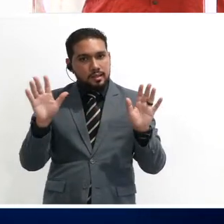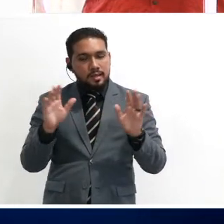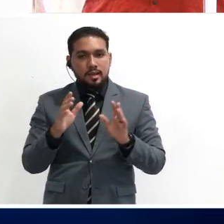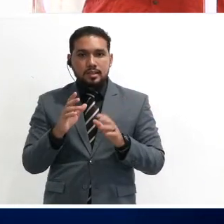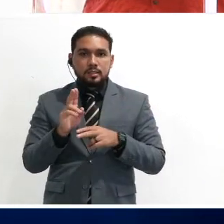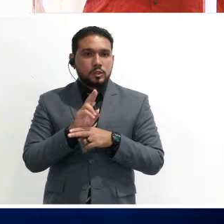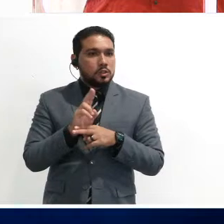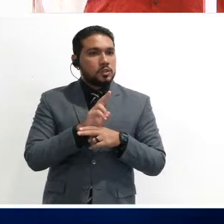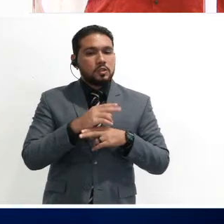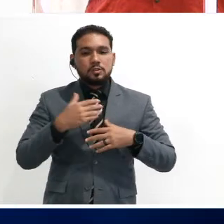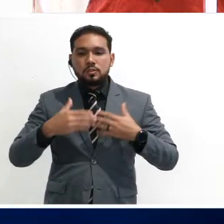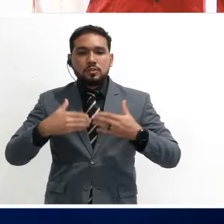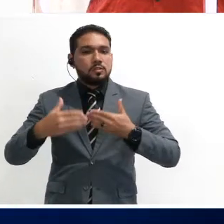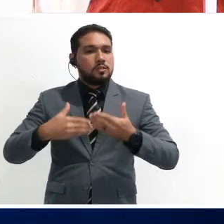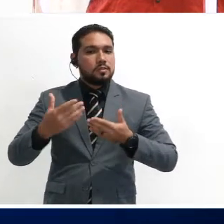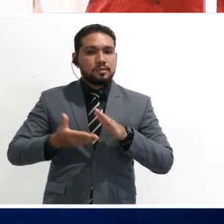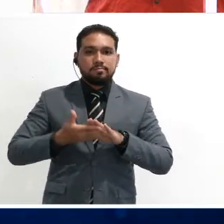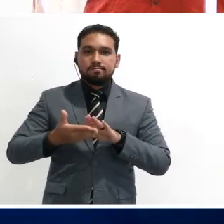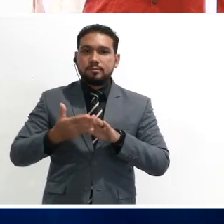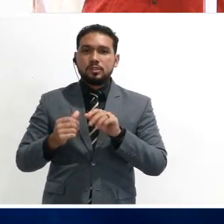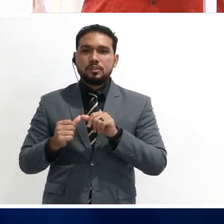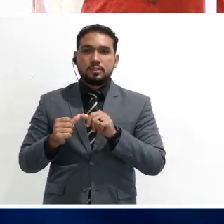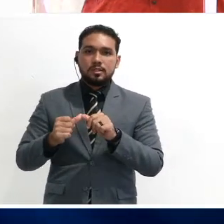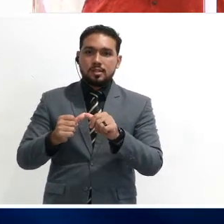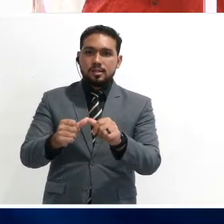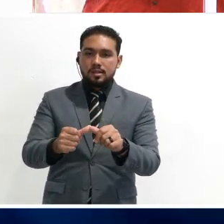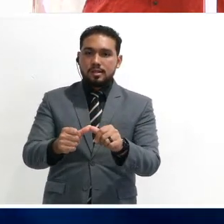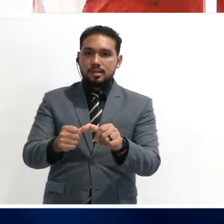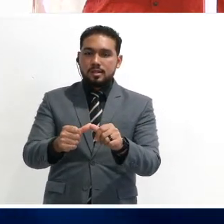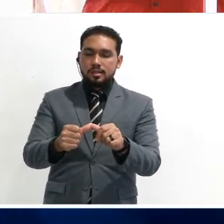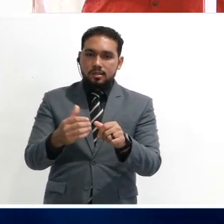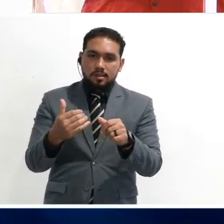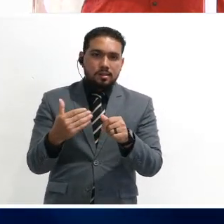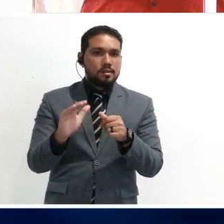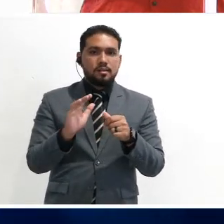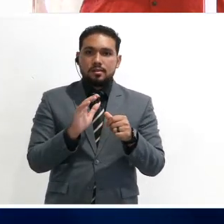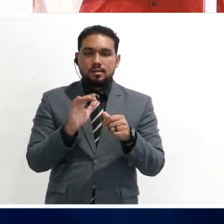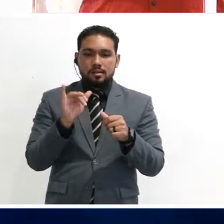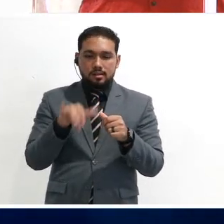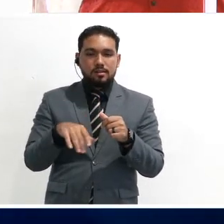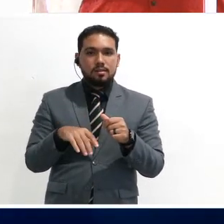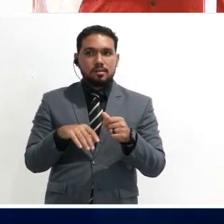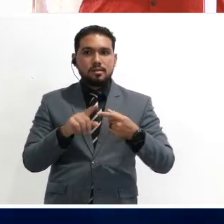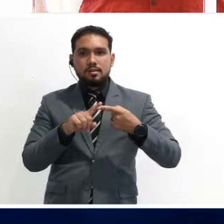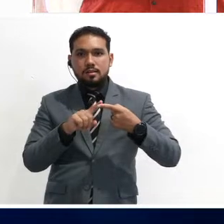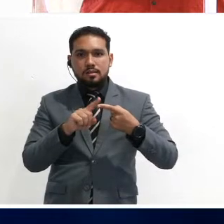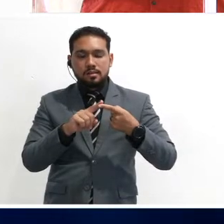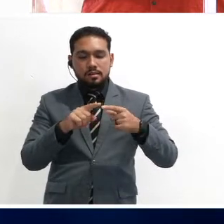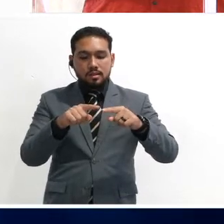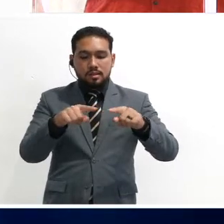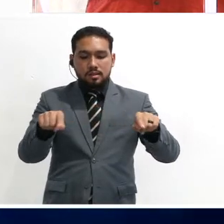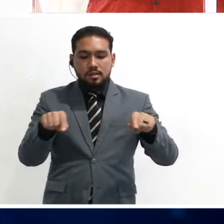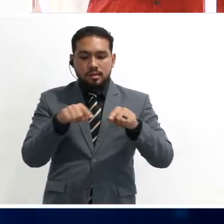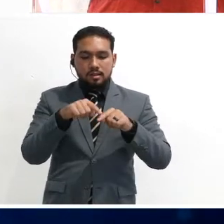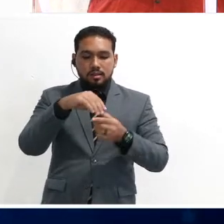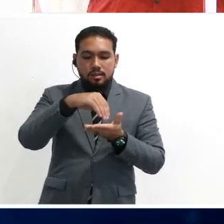SJR. So that connection between the package and the system board that it's mounted on.